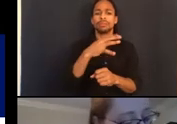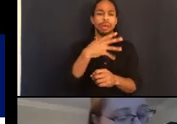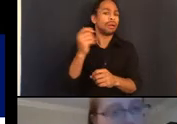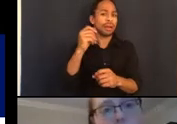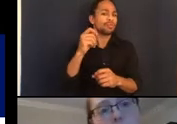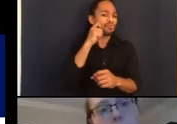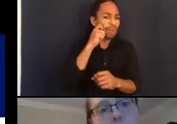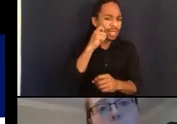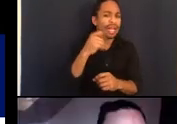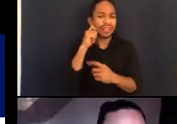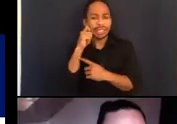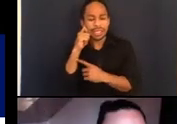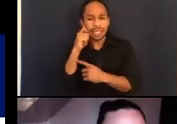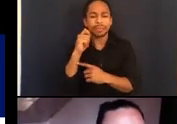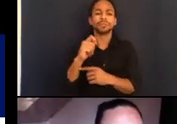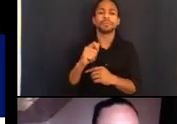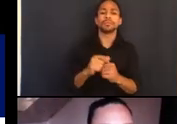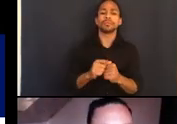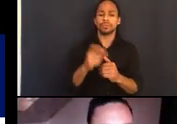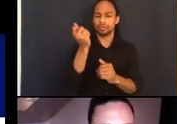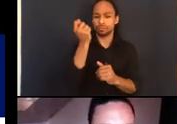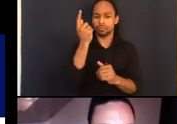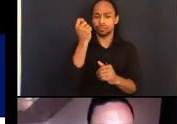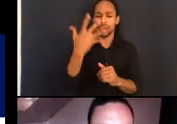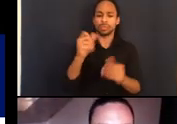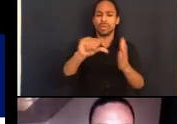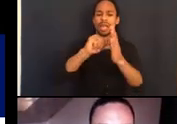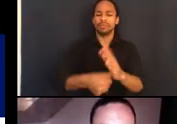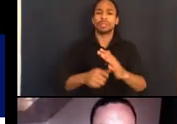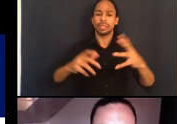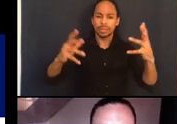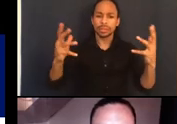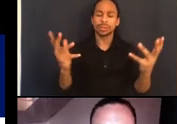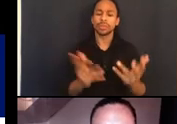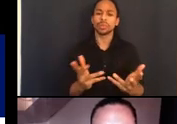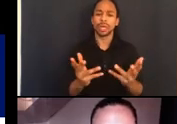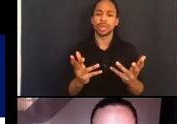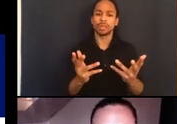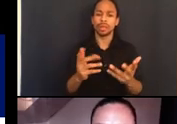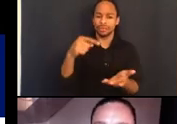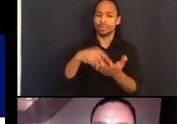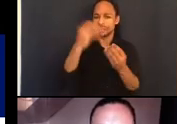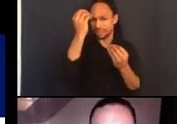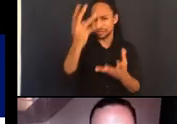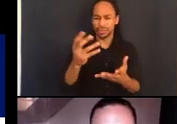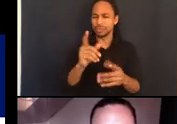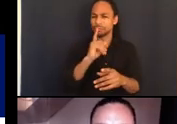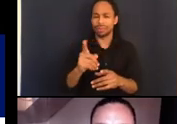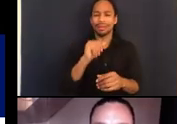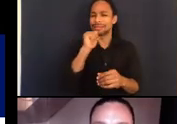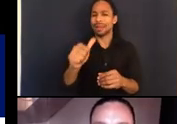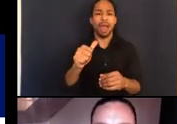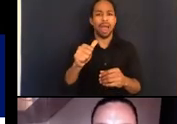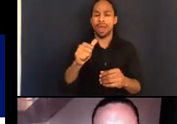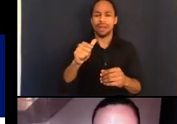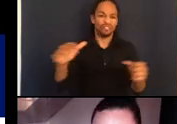of cases have the person's race specified. But it does show disparities kind of in line with what we're seeing in other places.